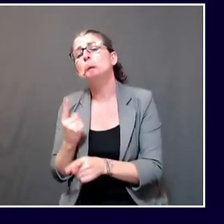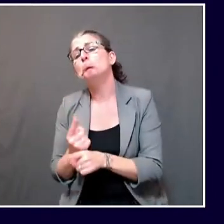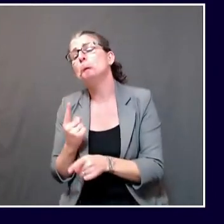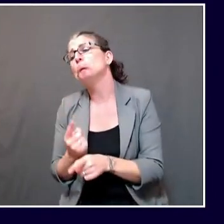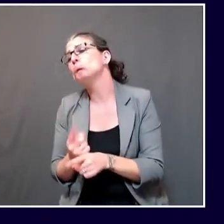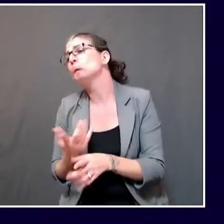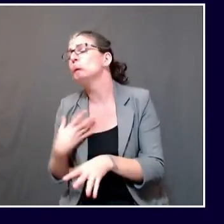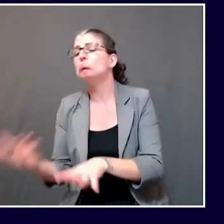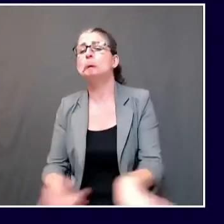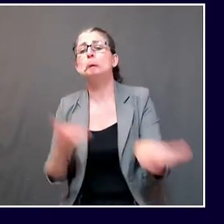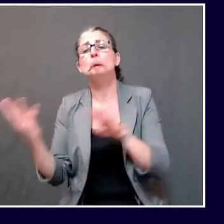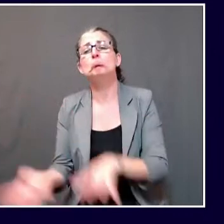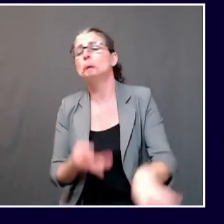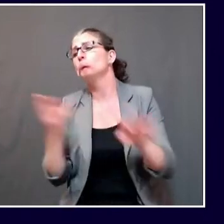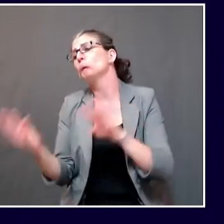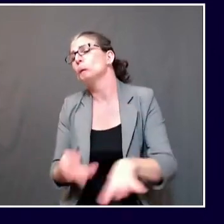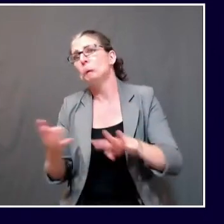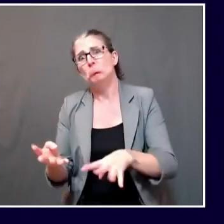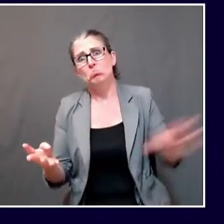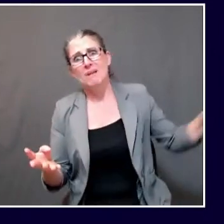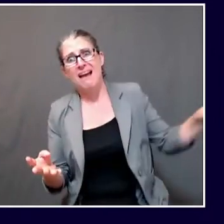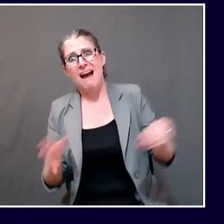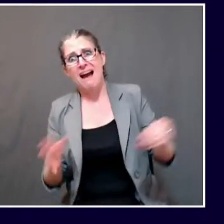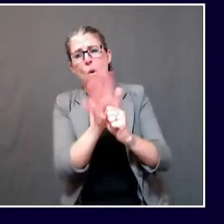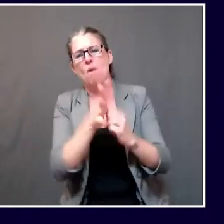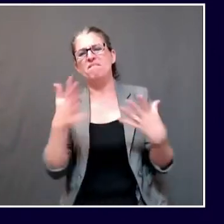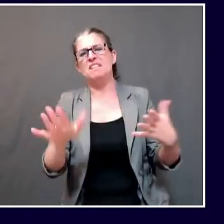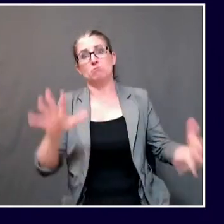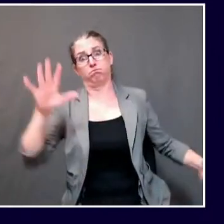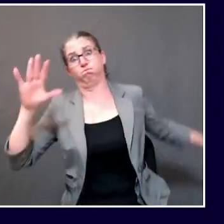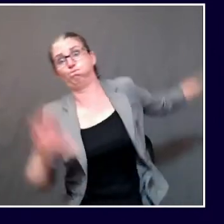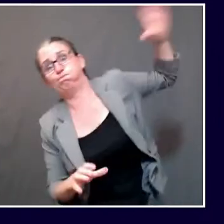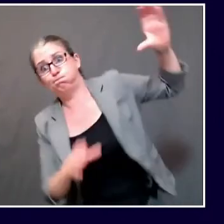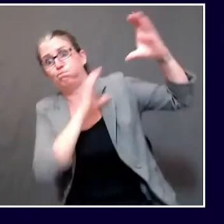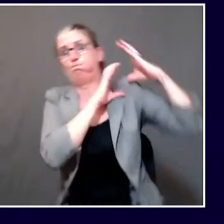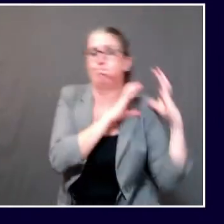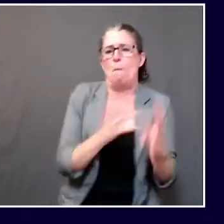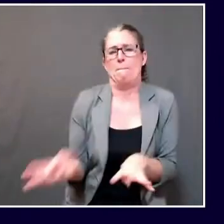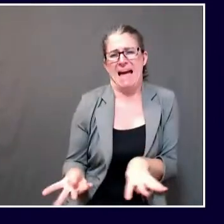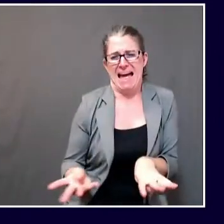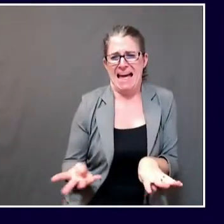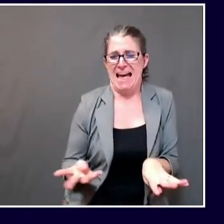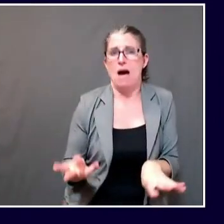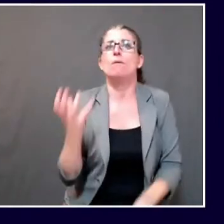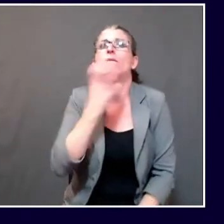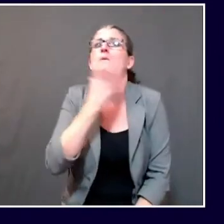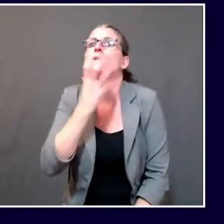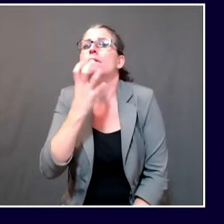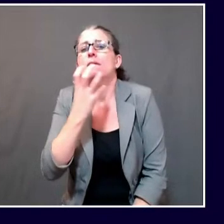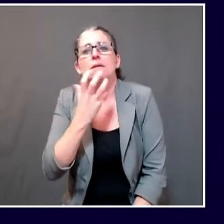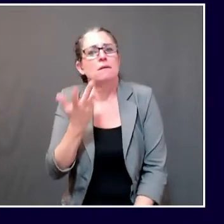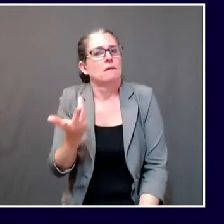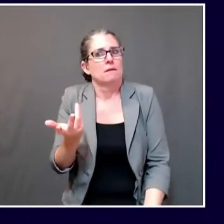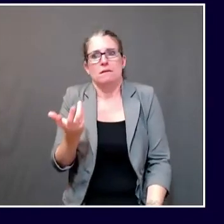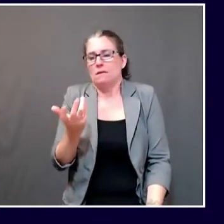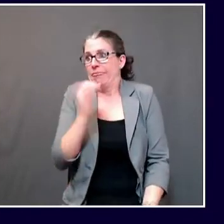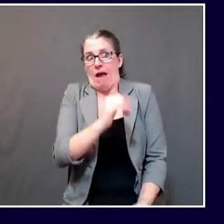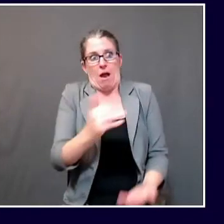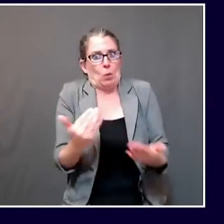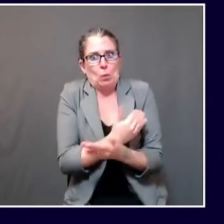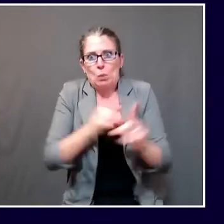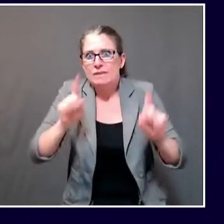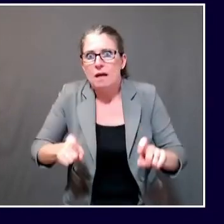while simultaneously bringing on a brand new test for COVID-19, and not just bringing it on, but doing